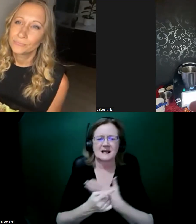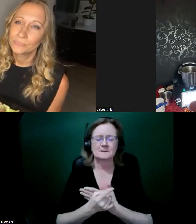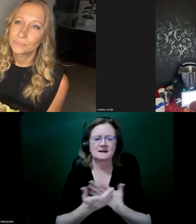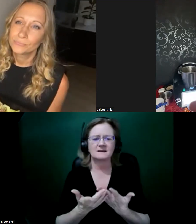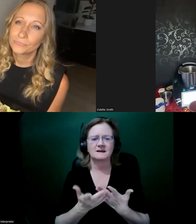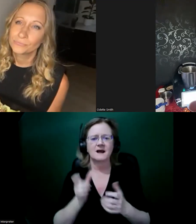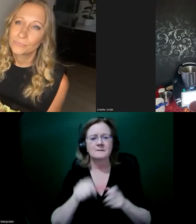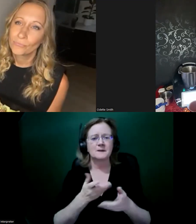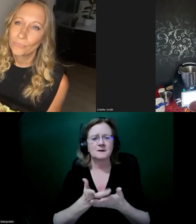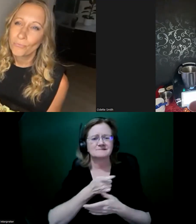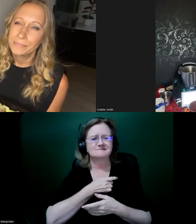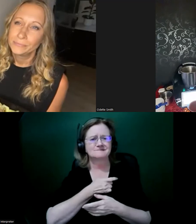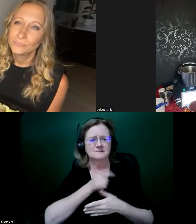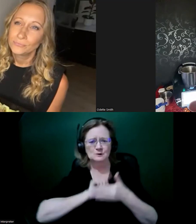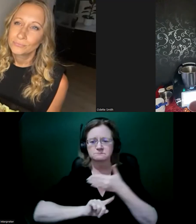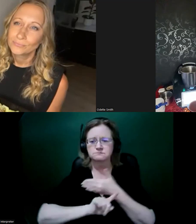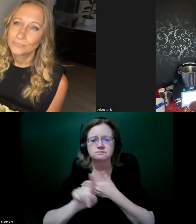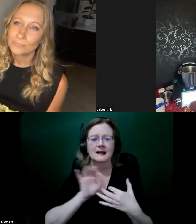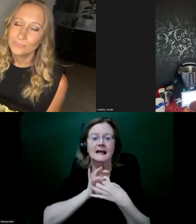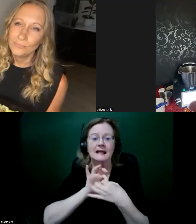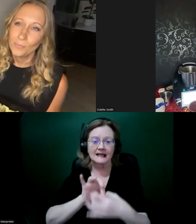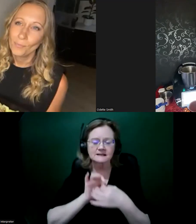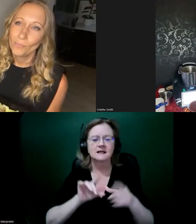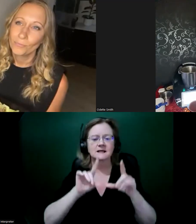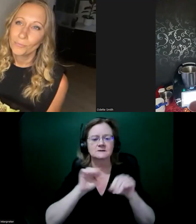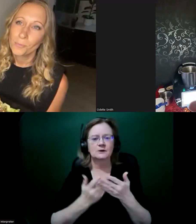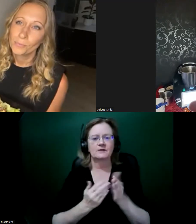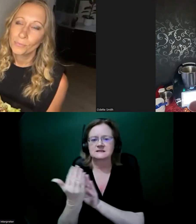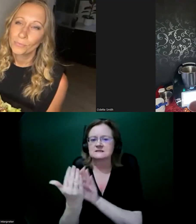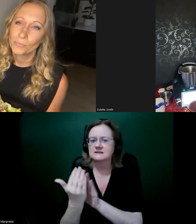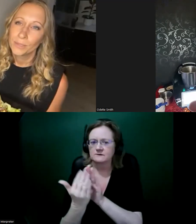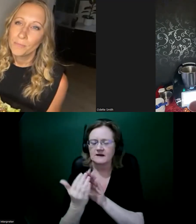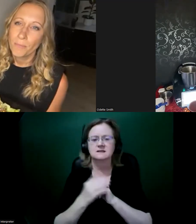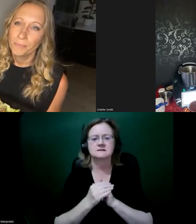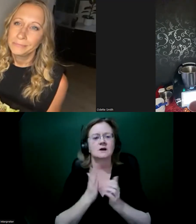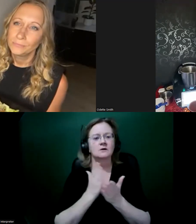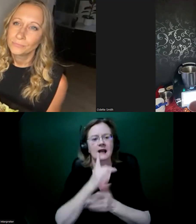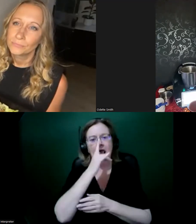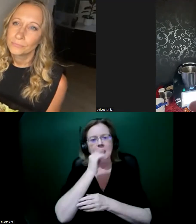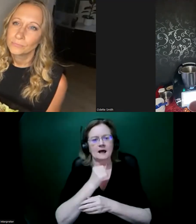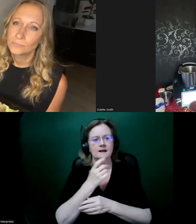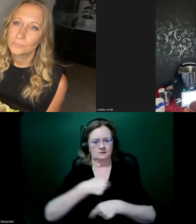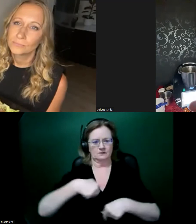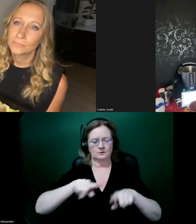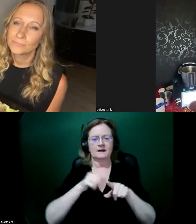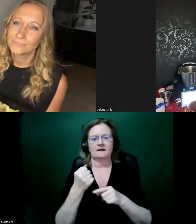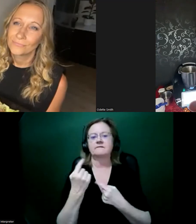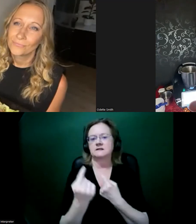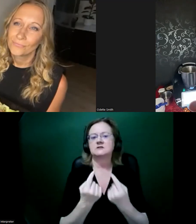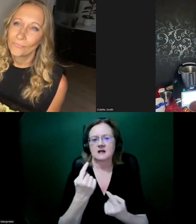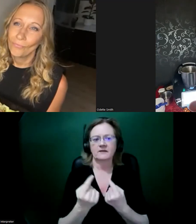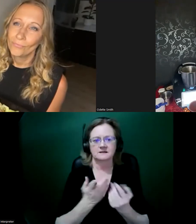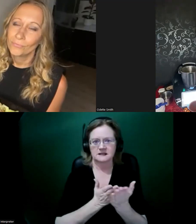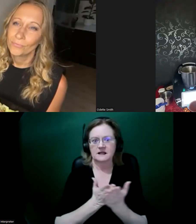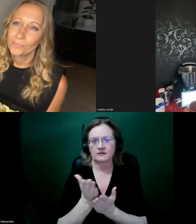they're afraid to get out there and connect and do things in person. And we're really lucky to have each other just to get us through.